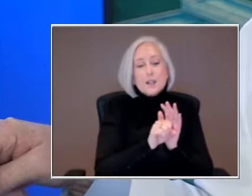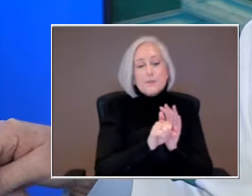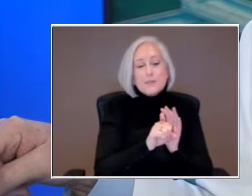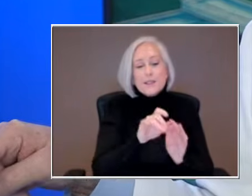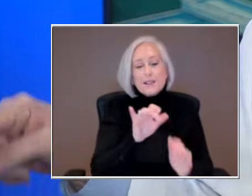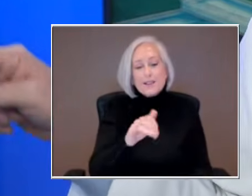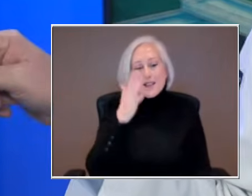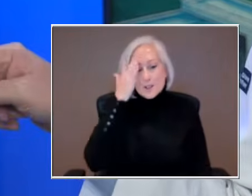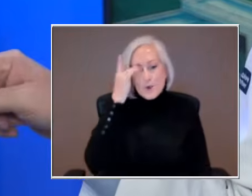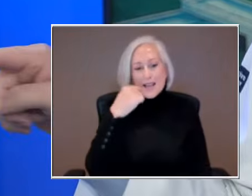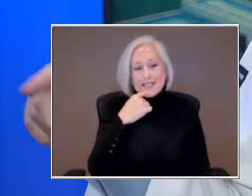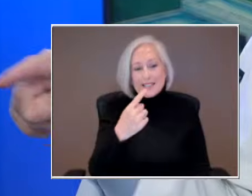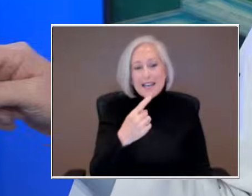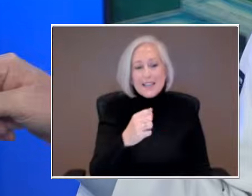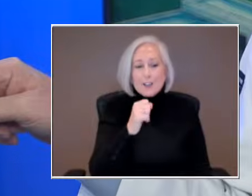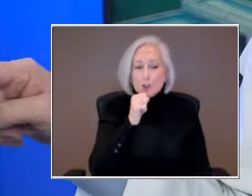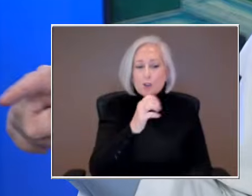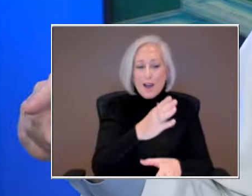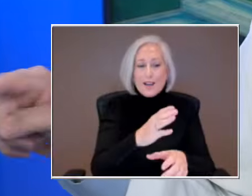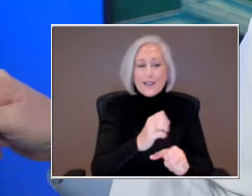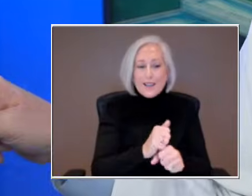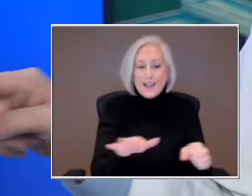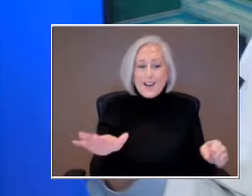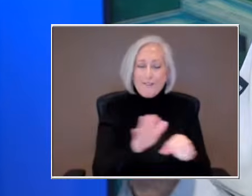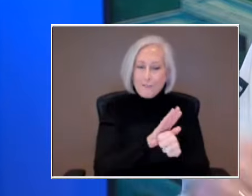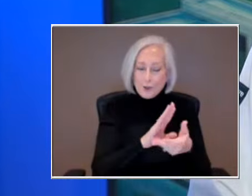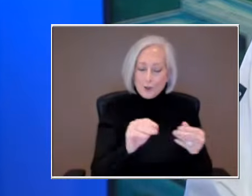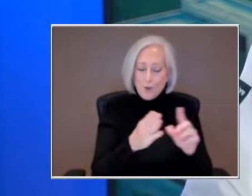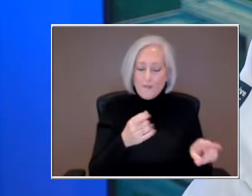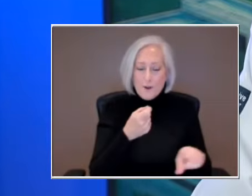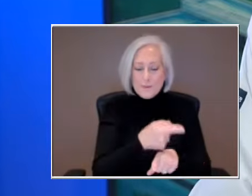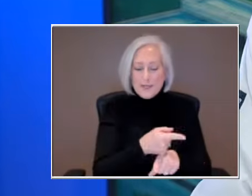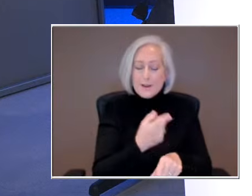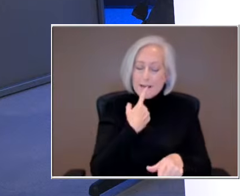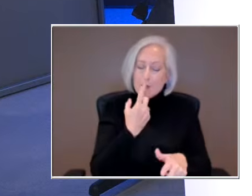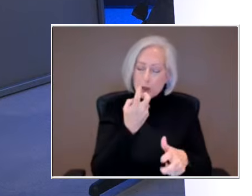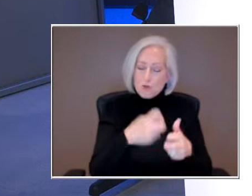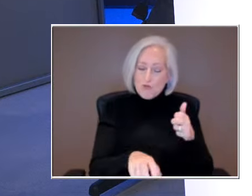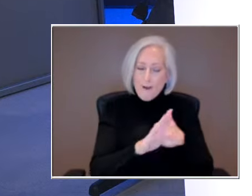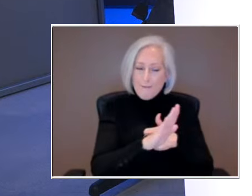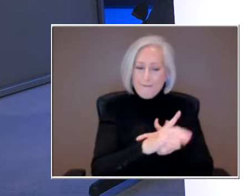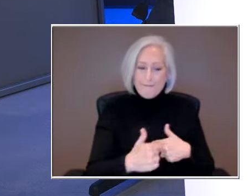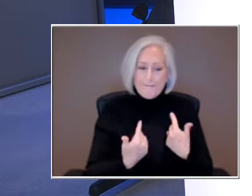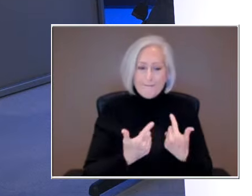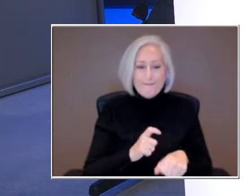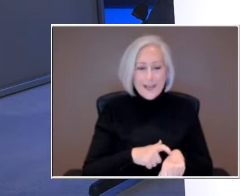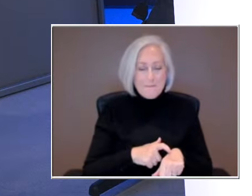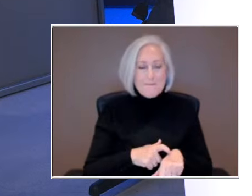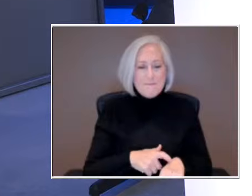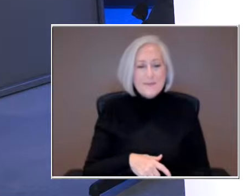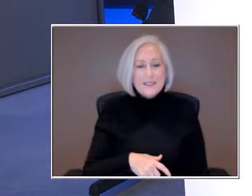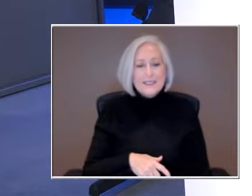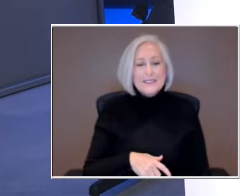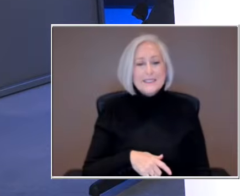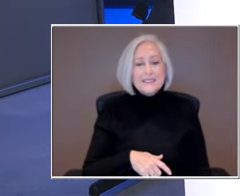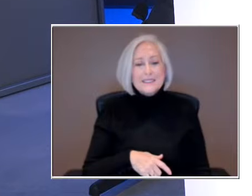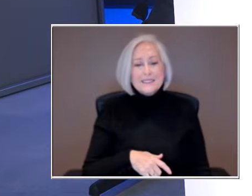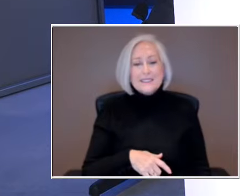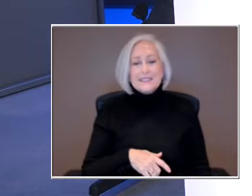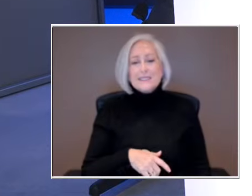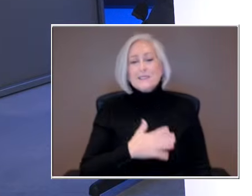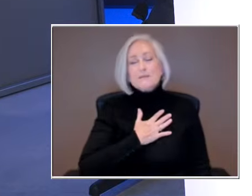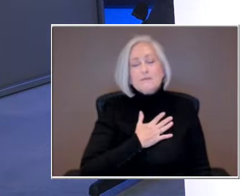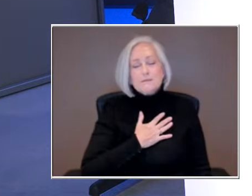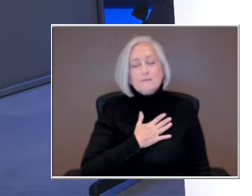story out of this guy. Yeah. It was a rough period in there, and boy, what grace and